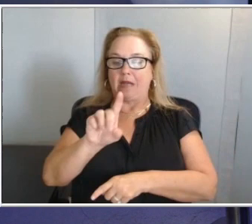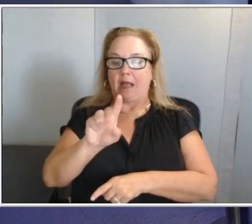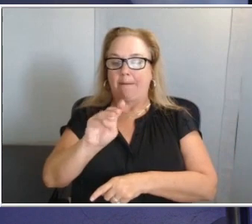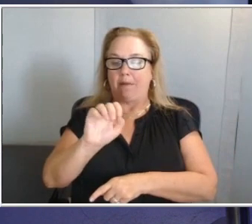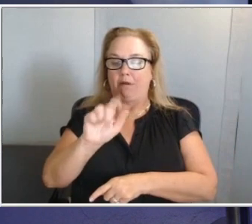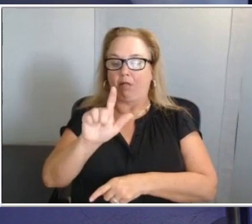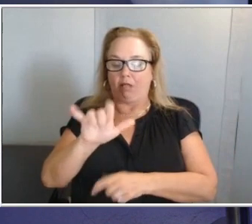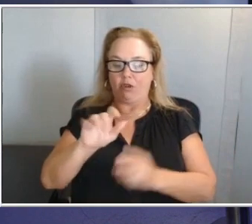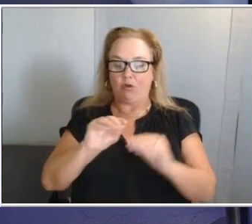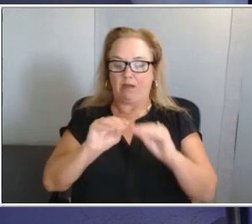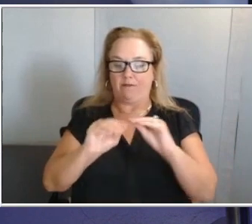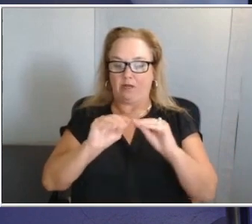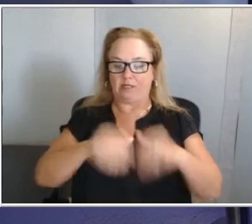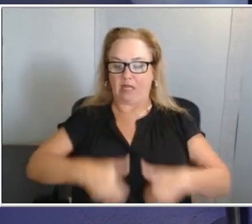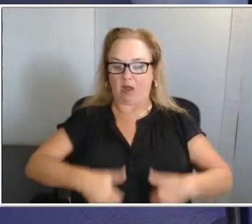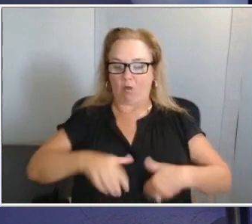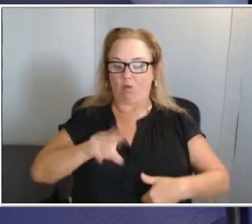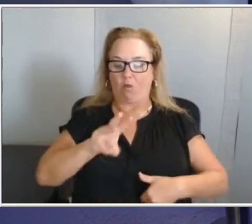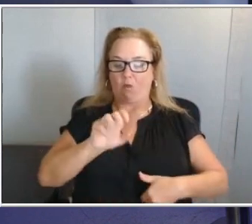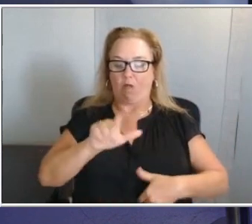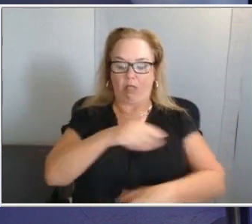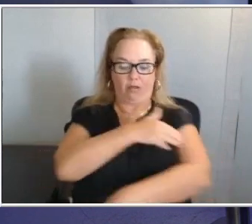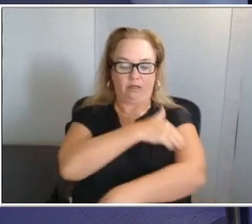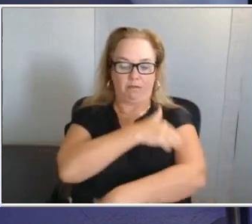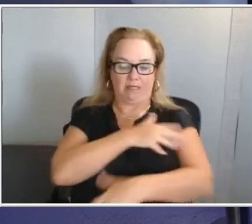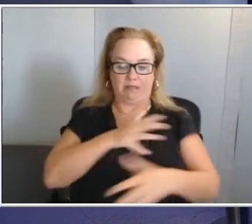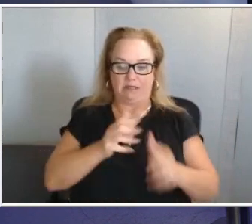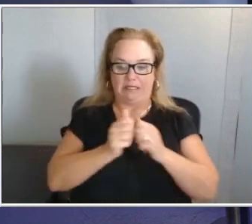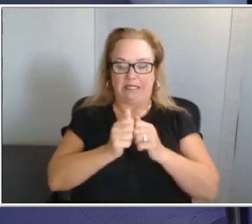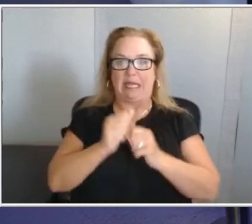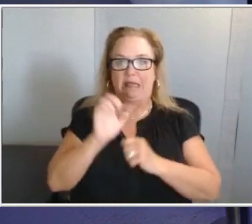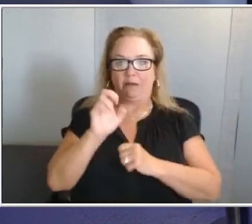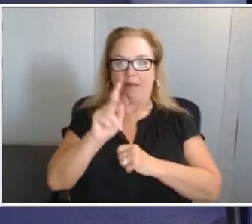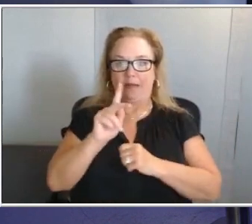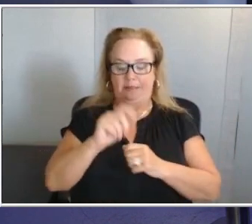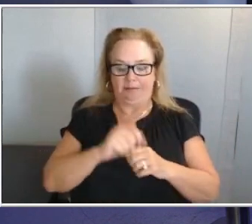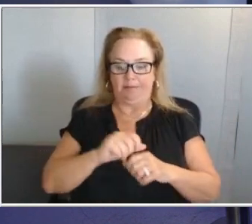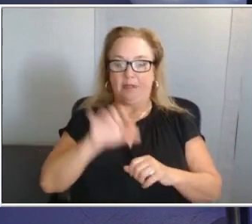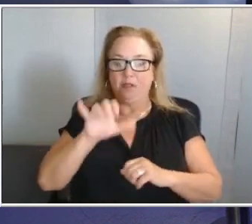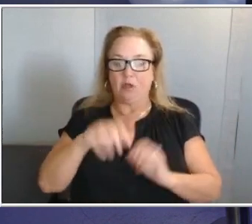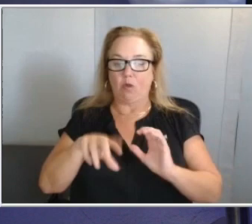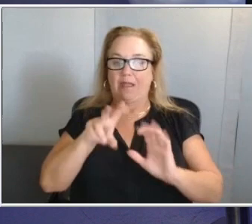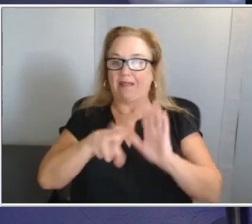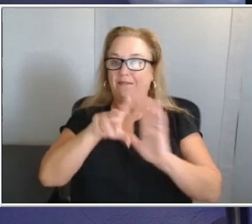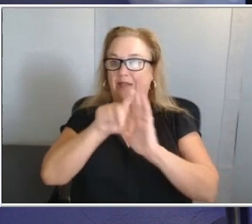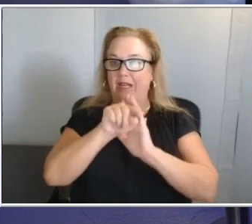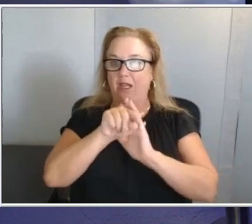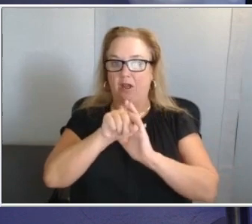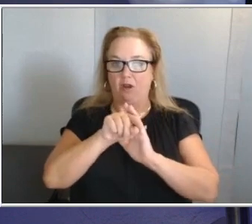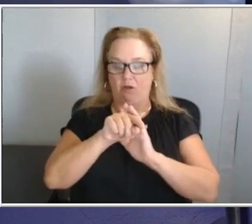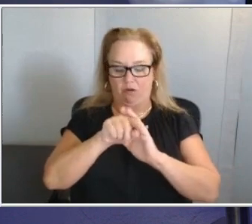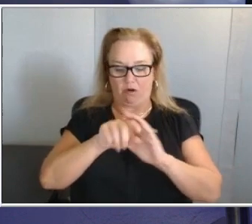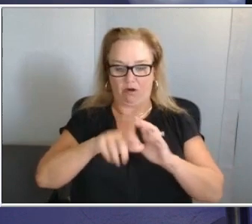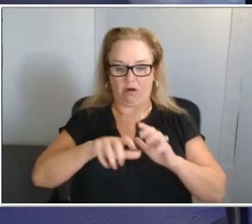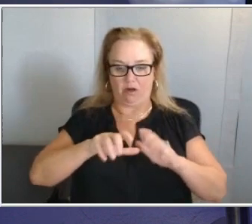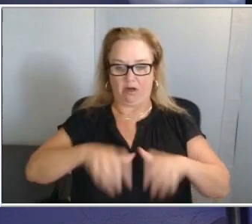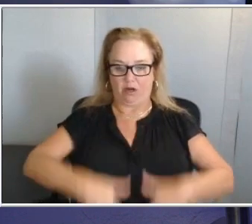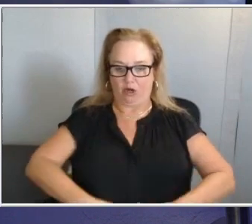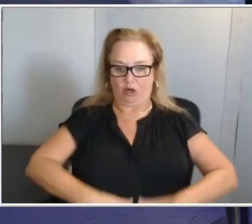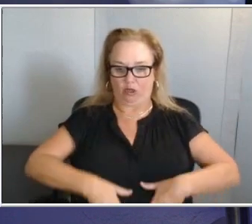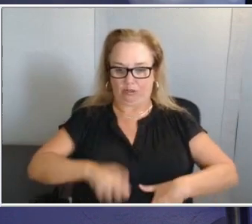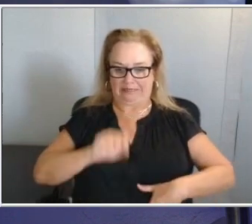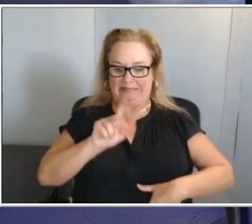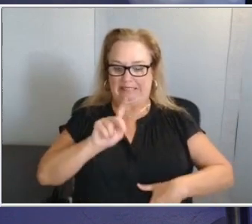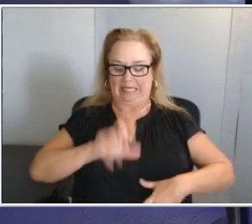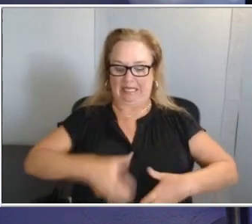that abdominal wall and bring those muscles back together. So we're watching this video of you rolling her excess skin back.